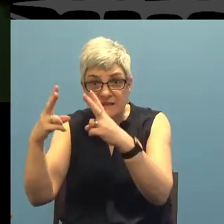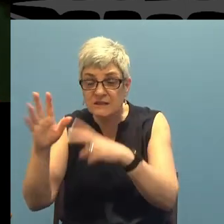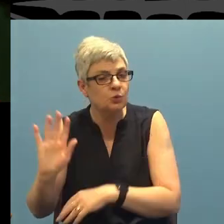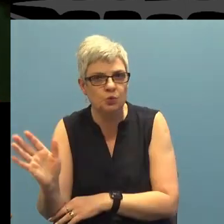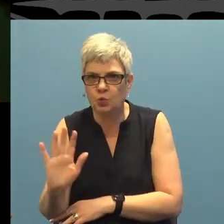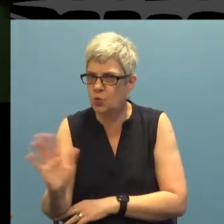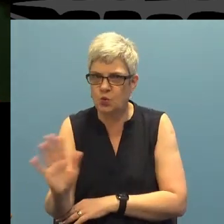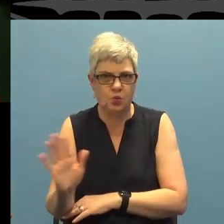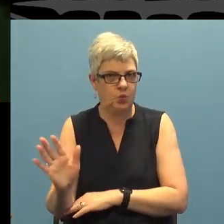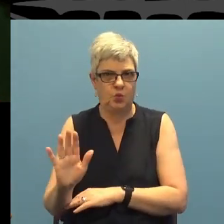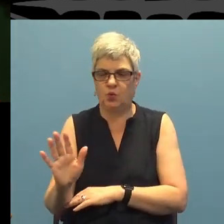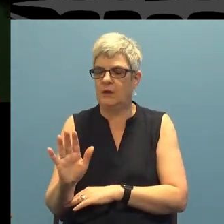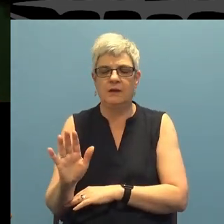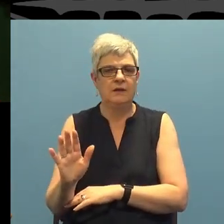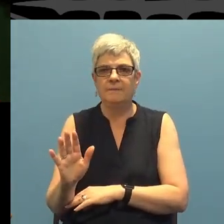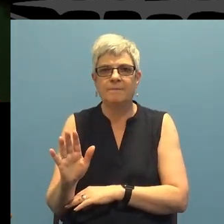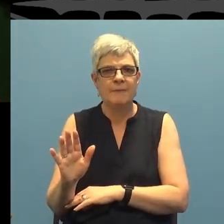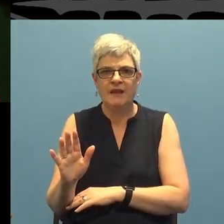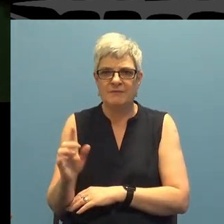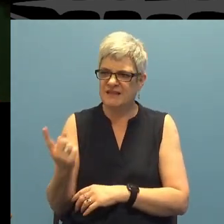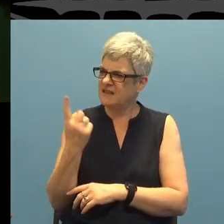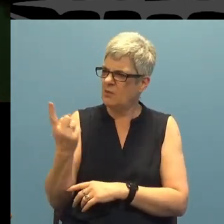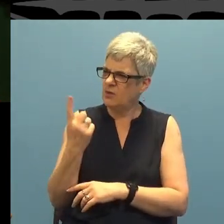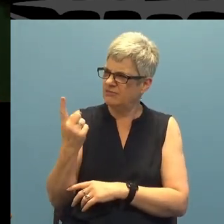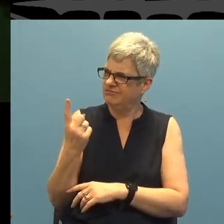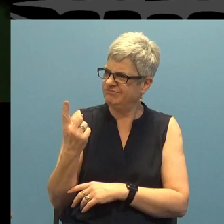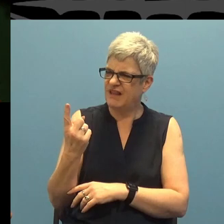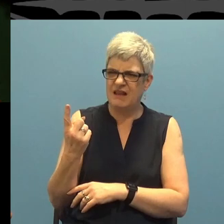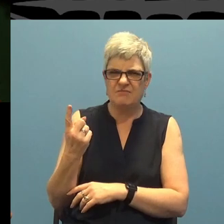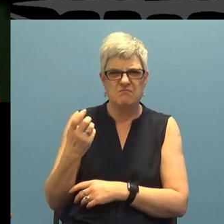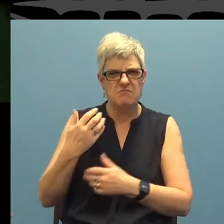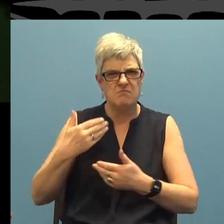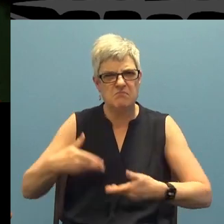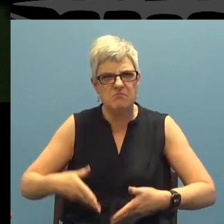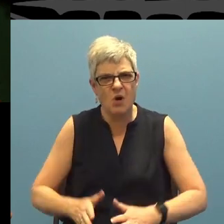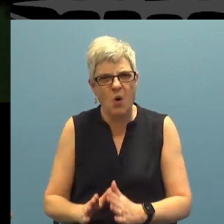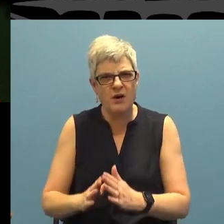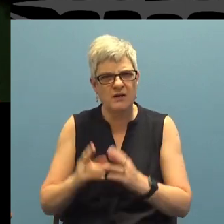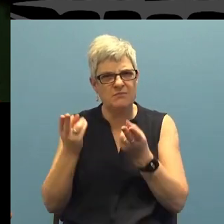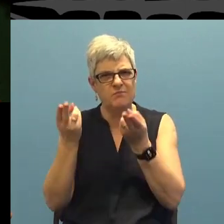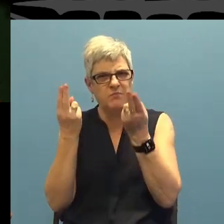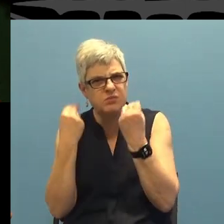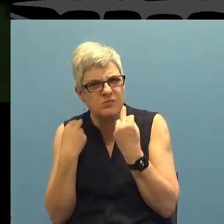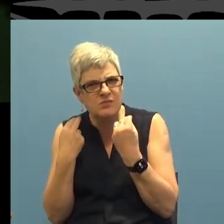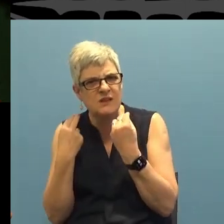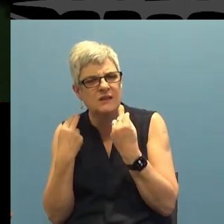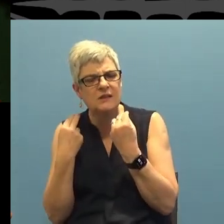this, that, and the next thing, but somebody rather who was born in humility and